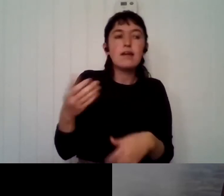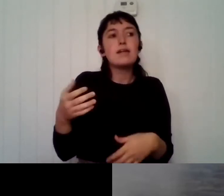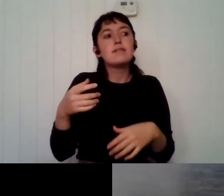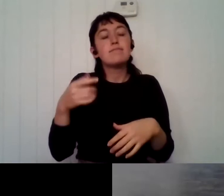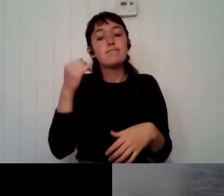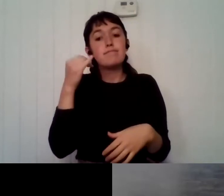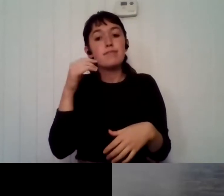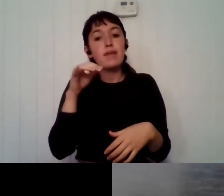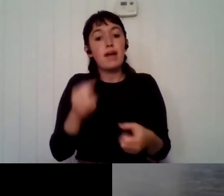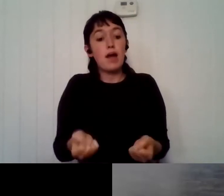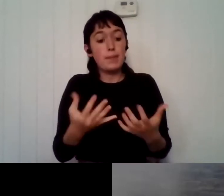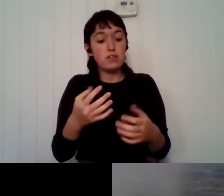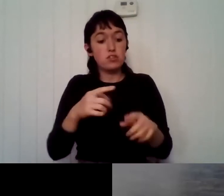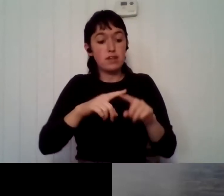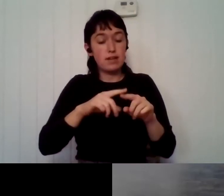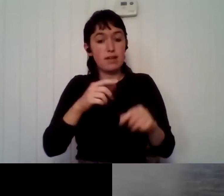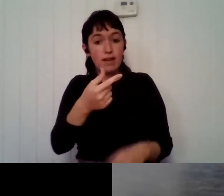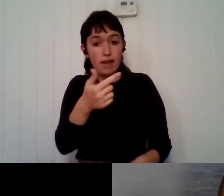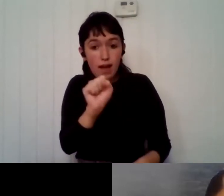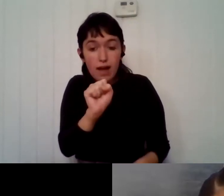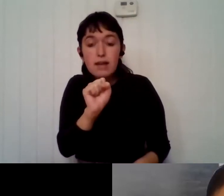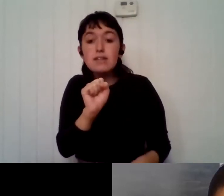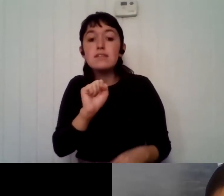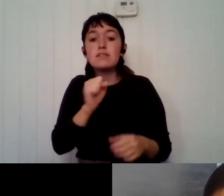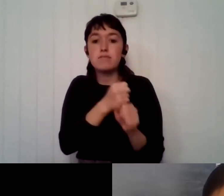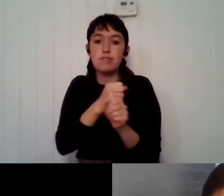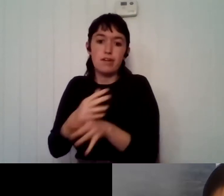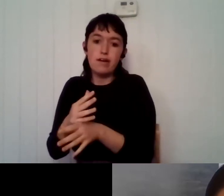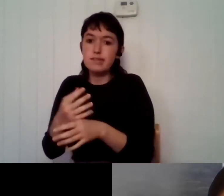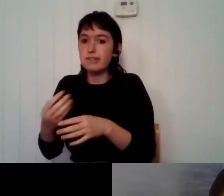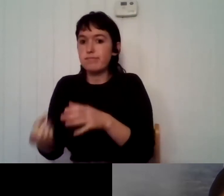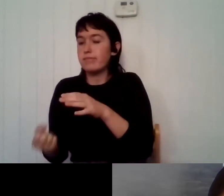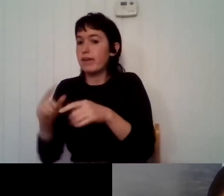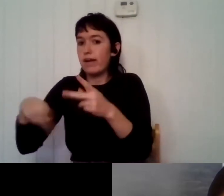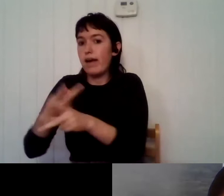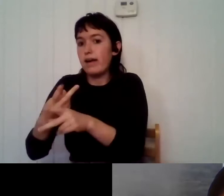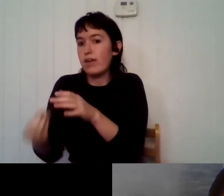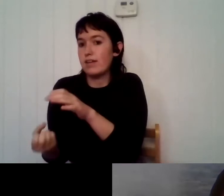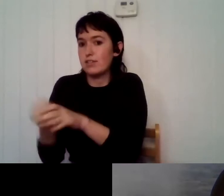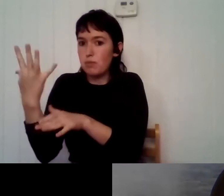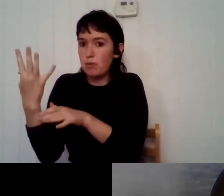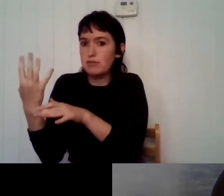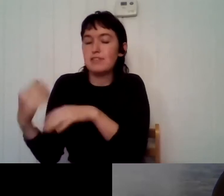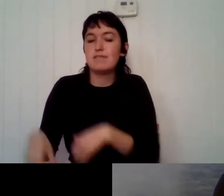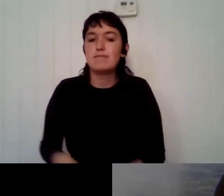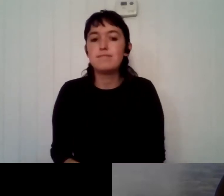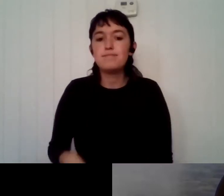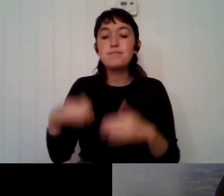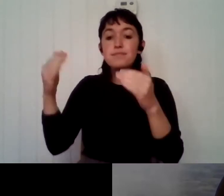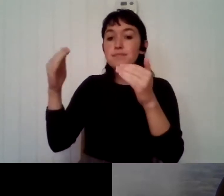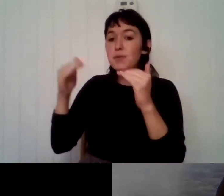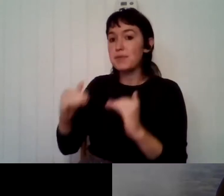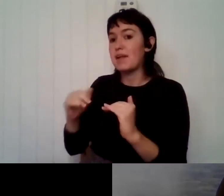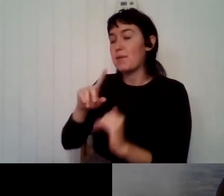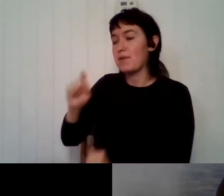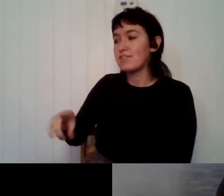erupt and what's the potential of it to erupt in the future. Sounds good. Thanks. The next question is from Jackson. Jackson